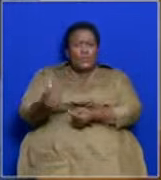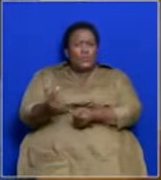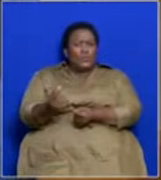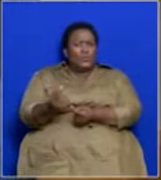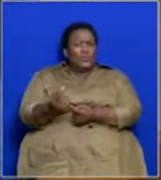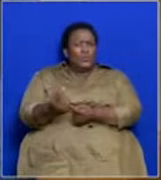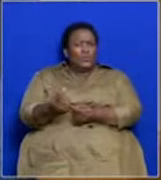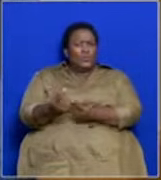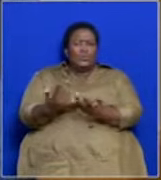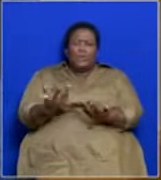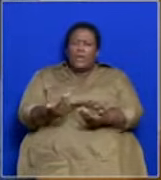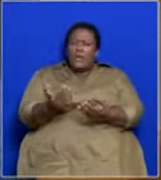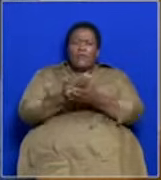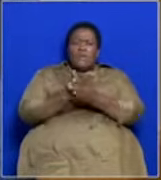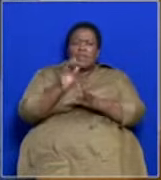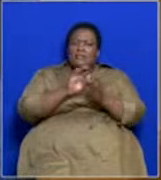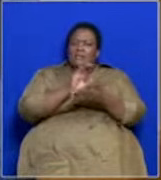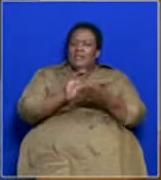like that.